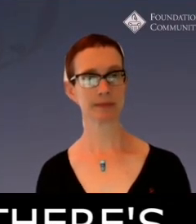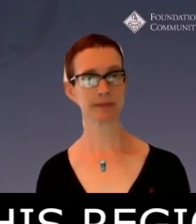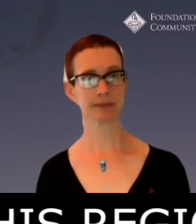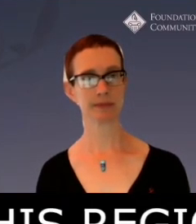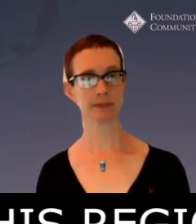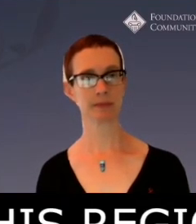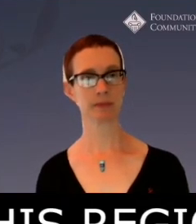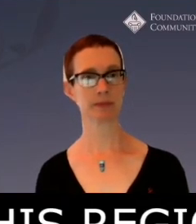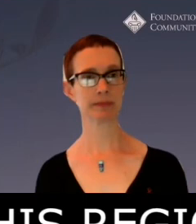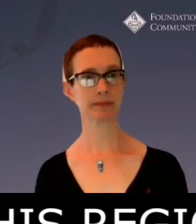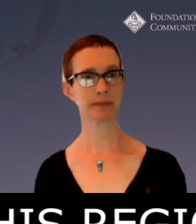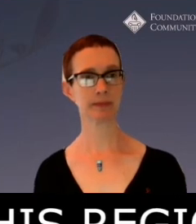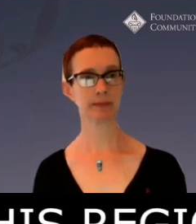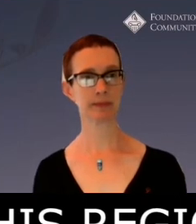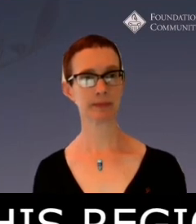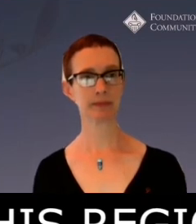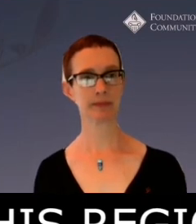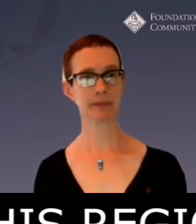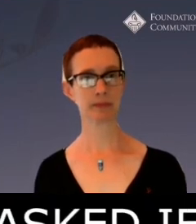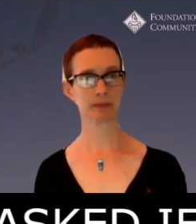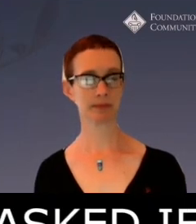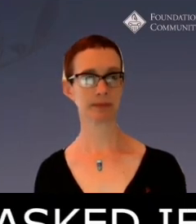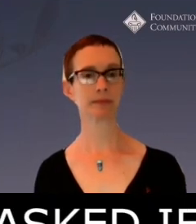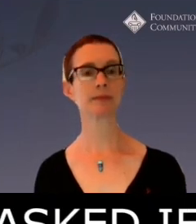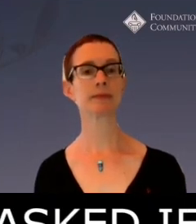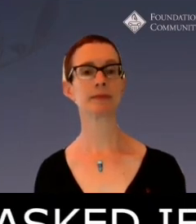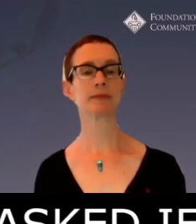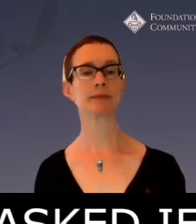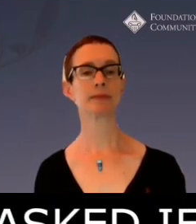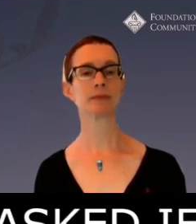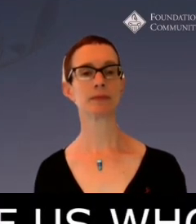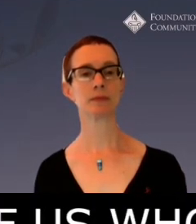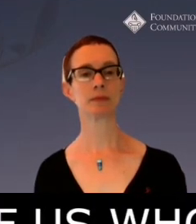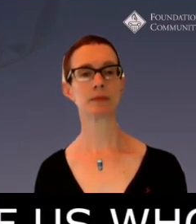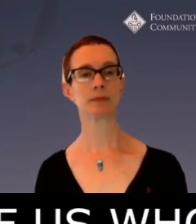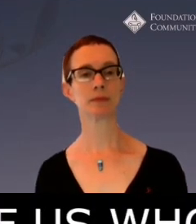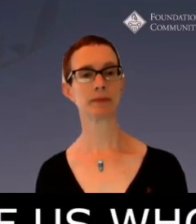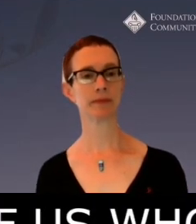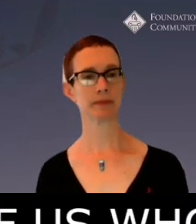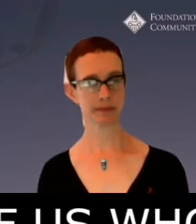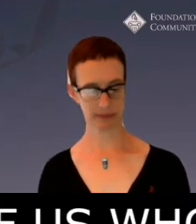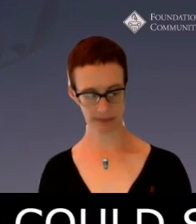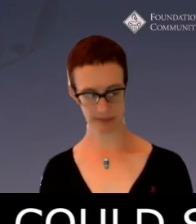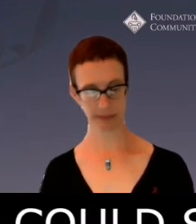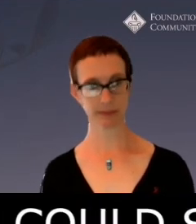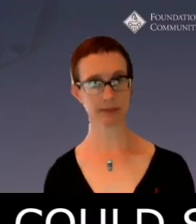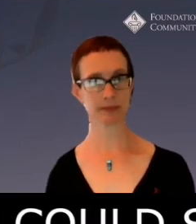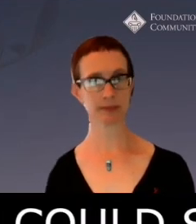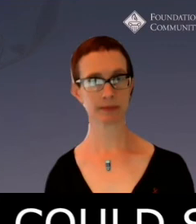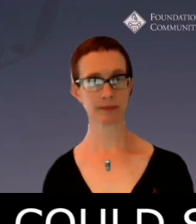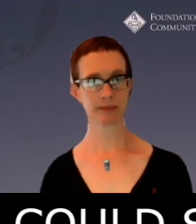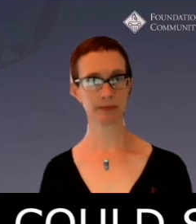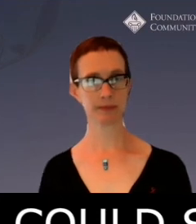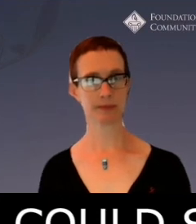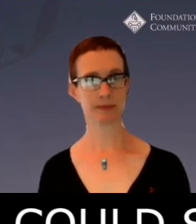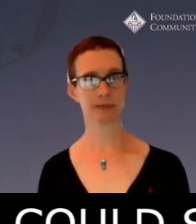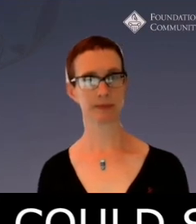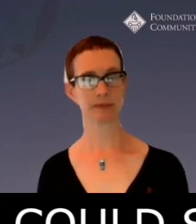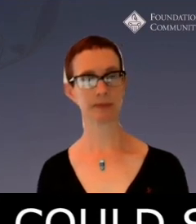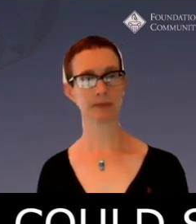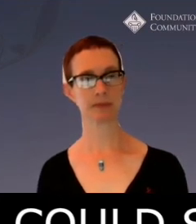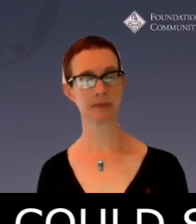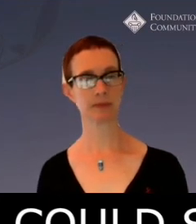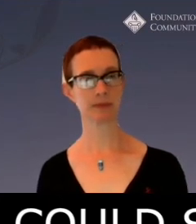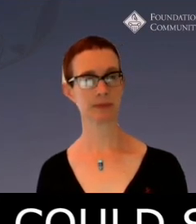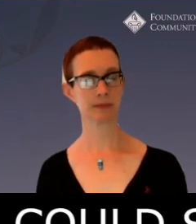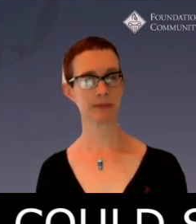had asked if it was possible for those of us who answered the poll, if you could share with us like the emails of all